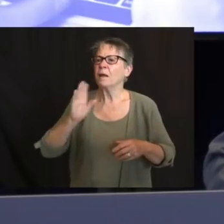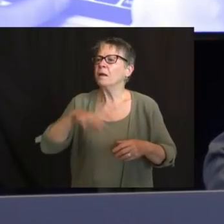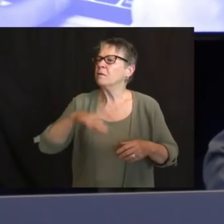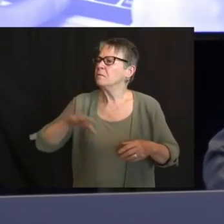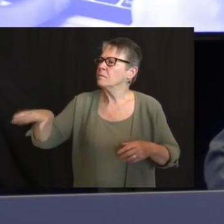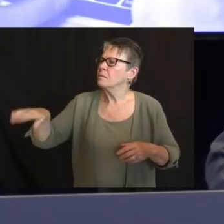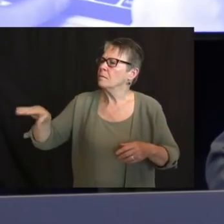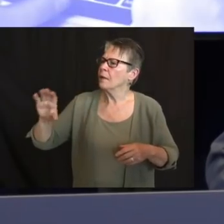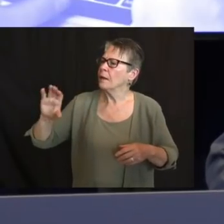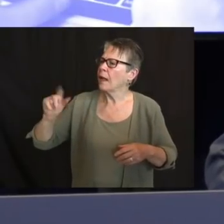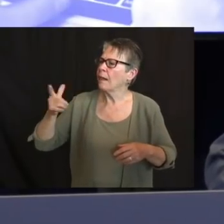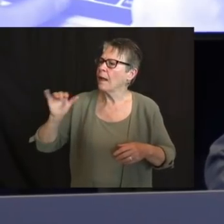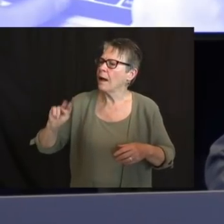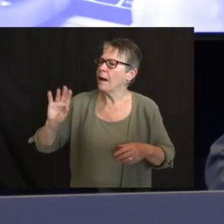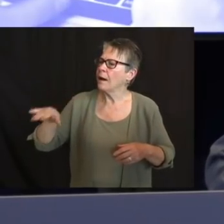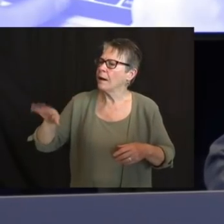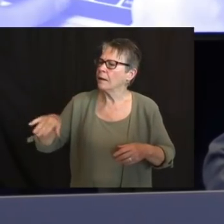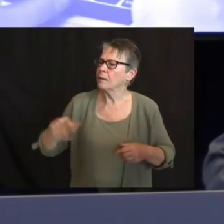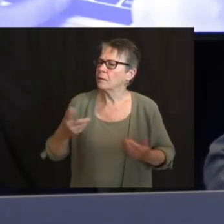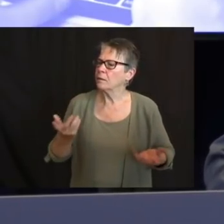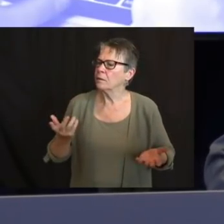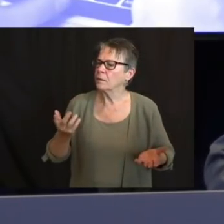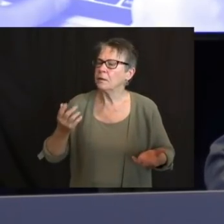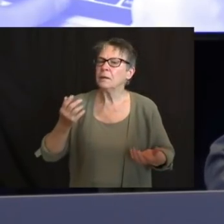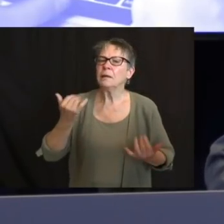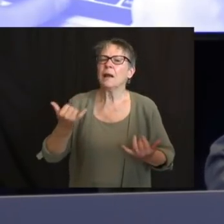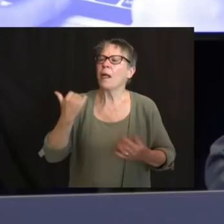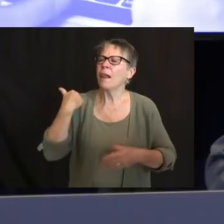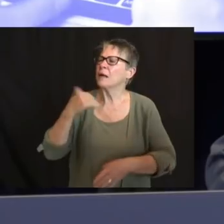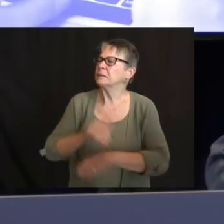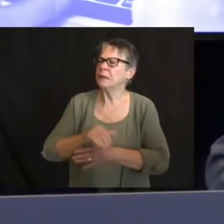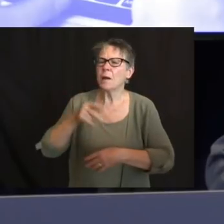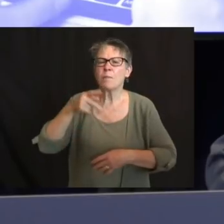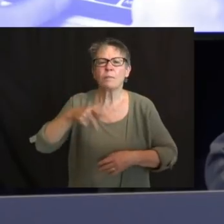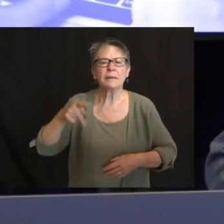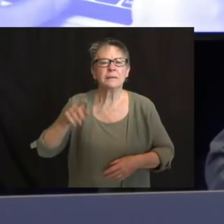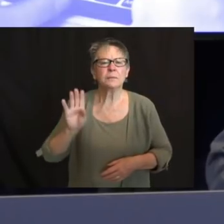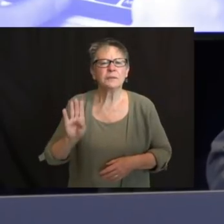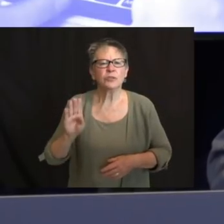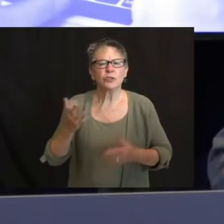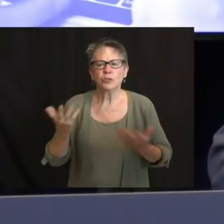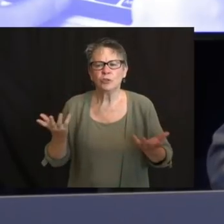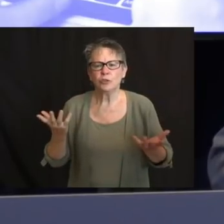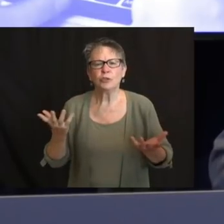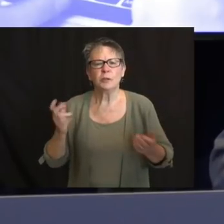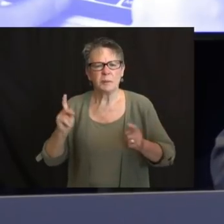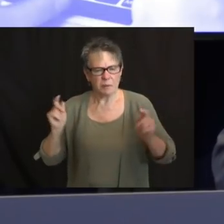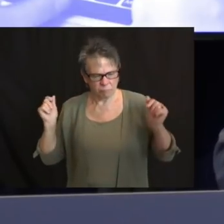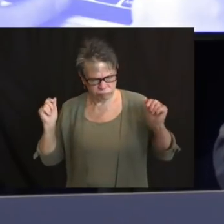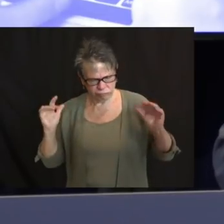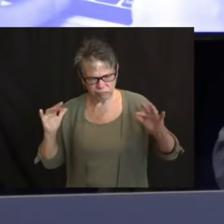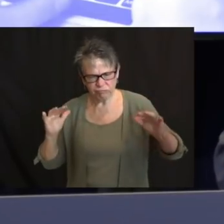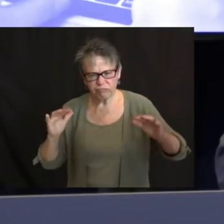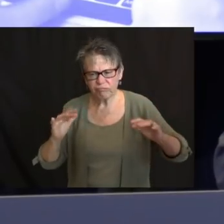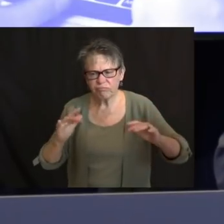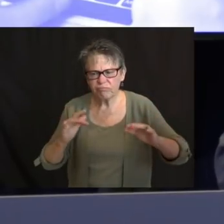large gathering. They did request assistance. We had 15 troopers that responded, and it cleared. I